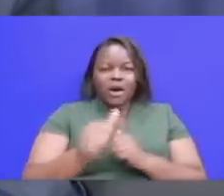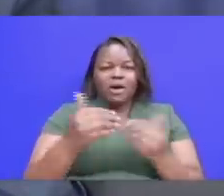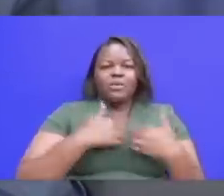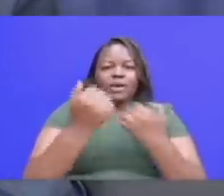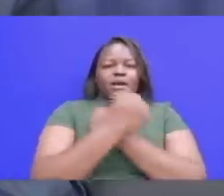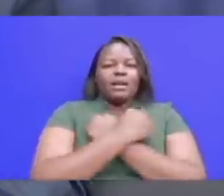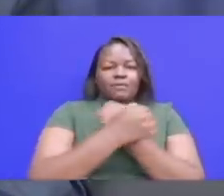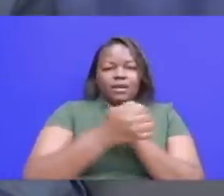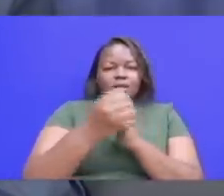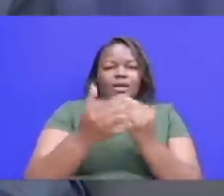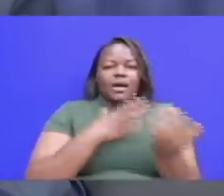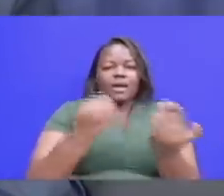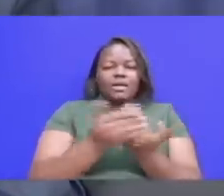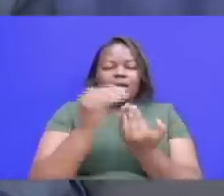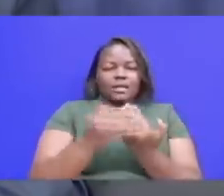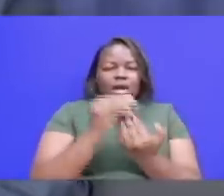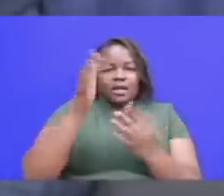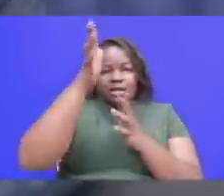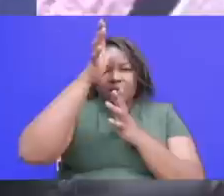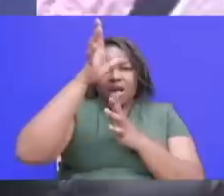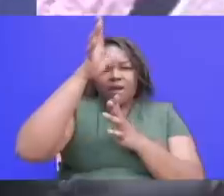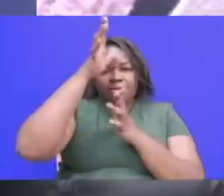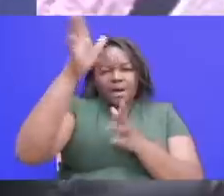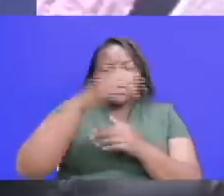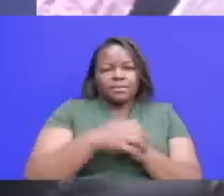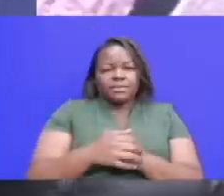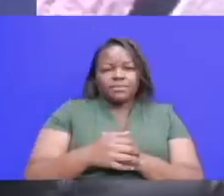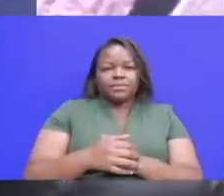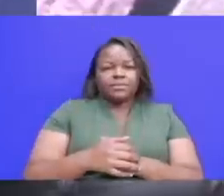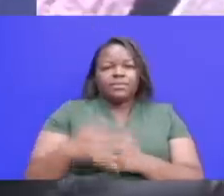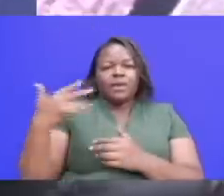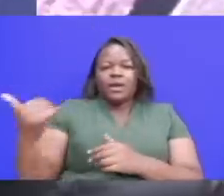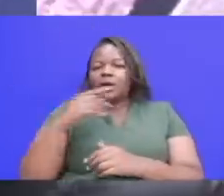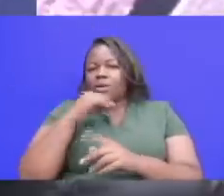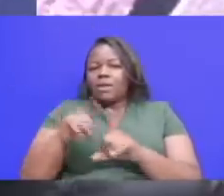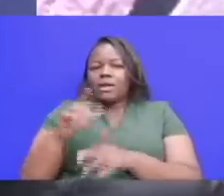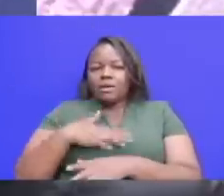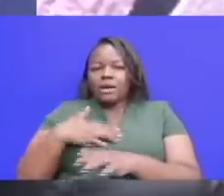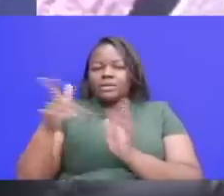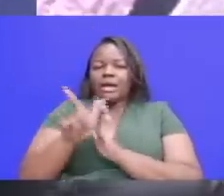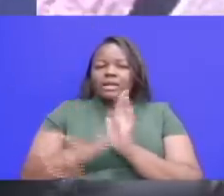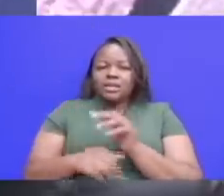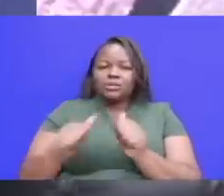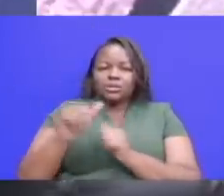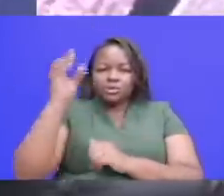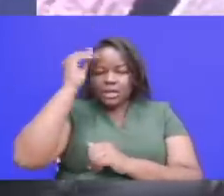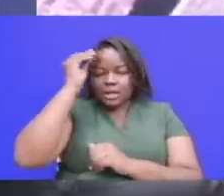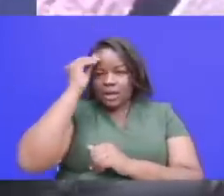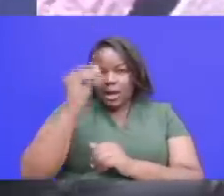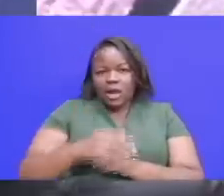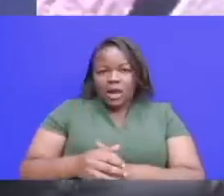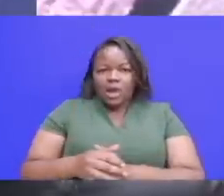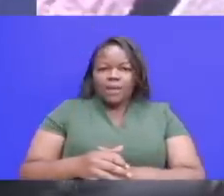loving and caring Father. Amen. Migok, in 20 seconds, lessons we learn from as we come to the